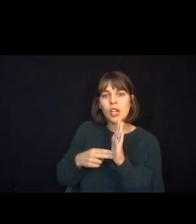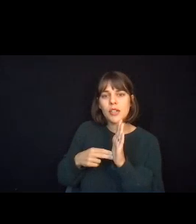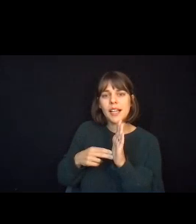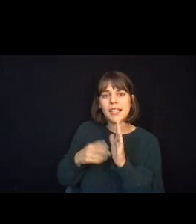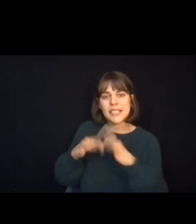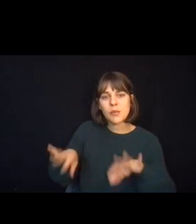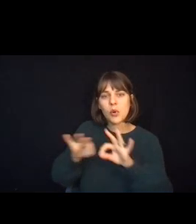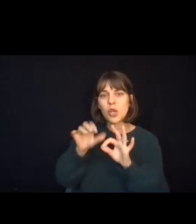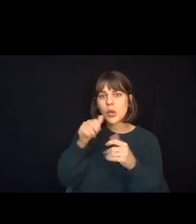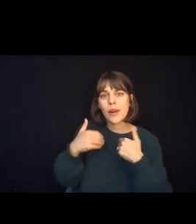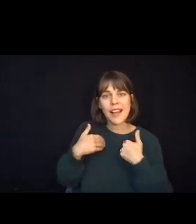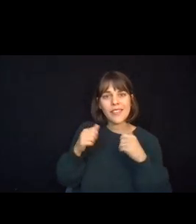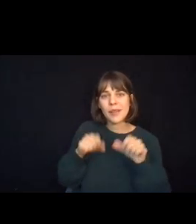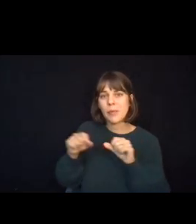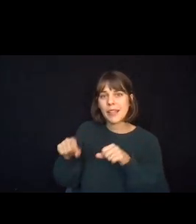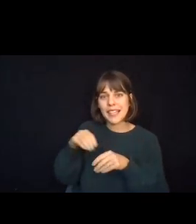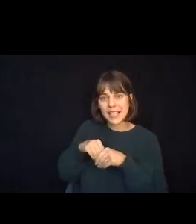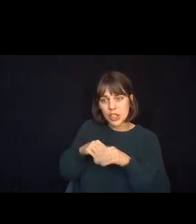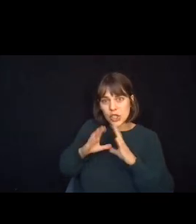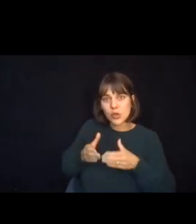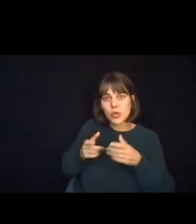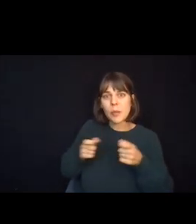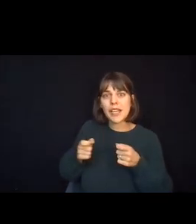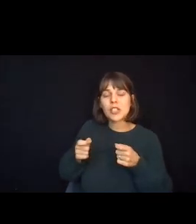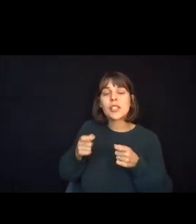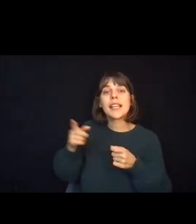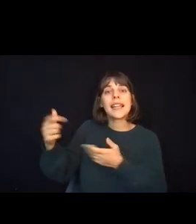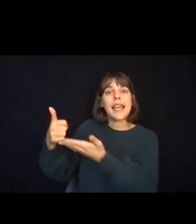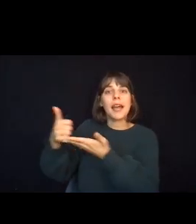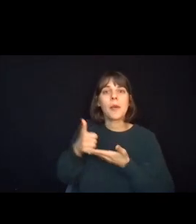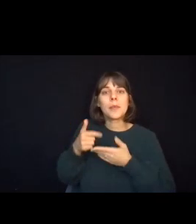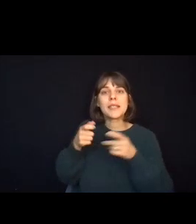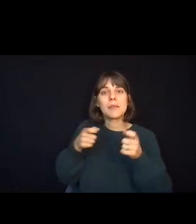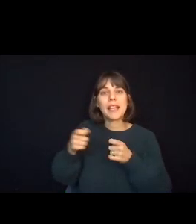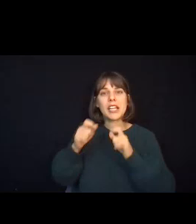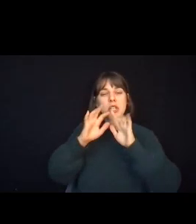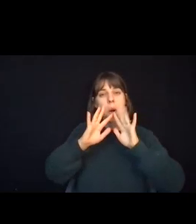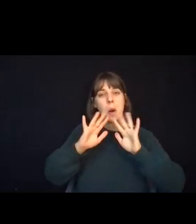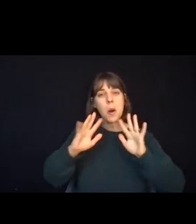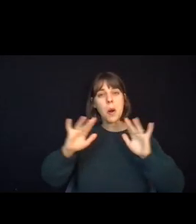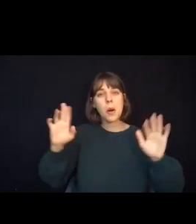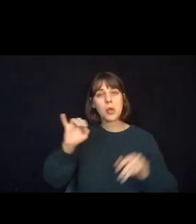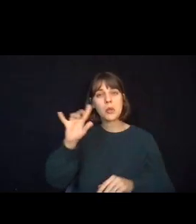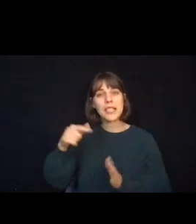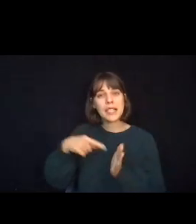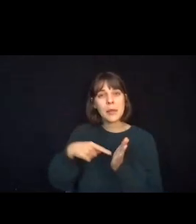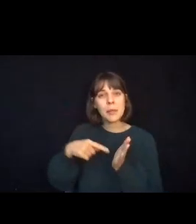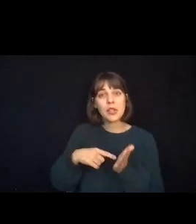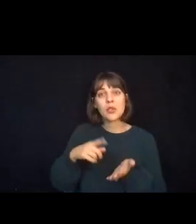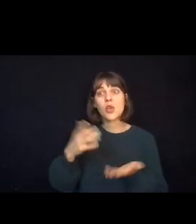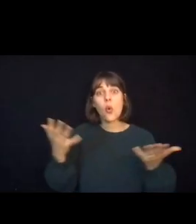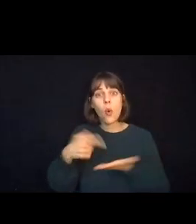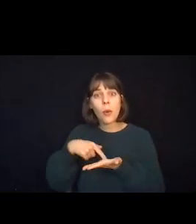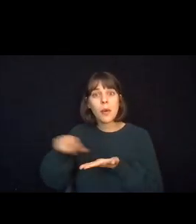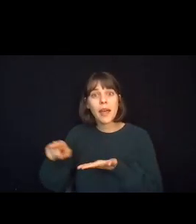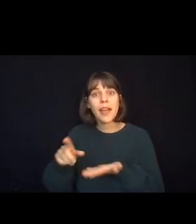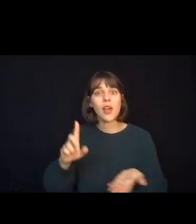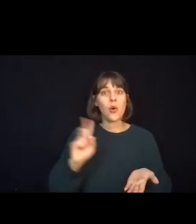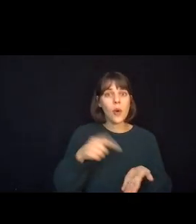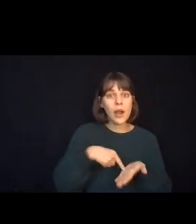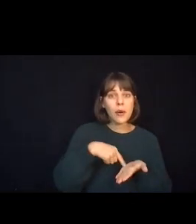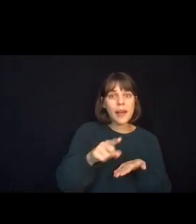for is they also help us manage all of our various utility bills and what we pay and where we pay because of all the